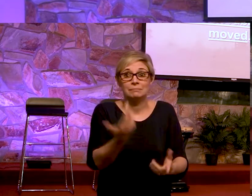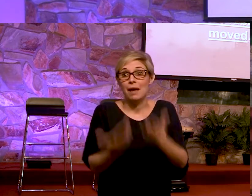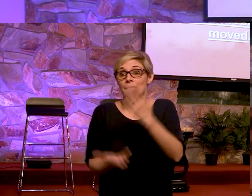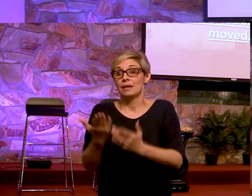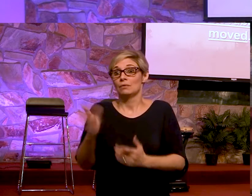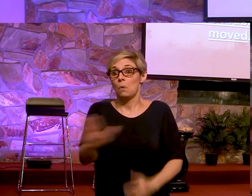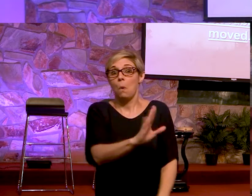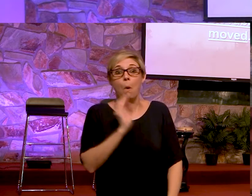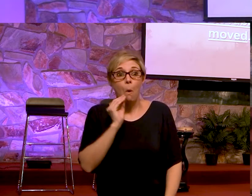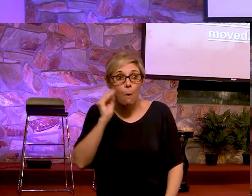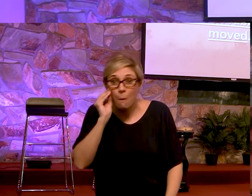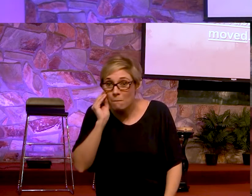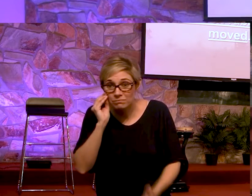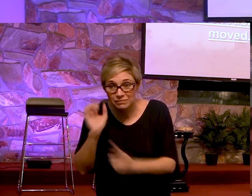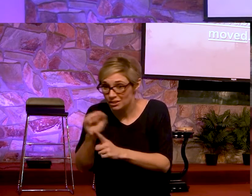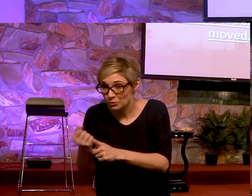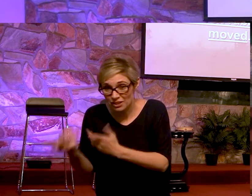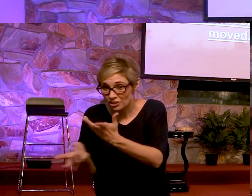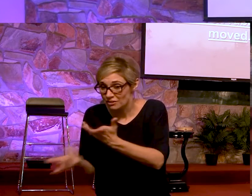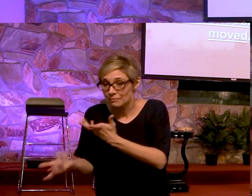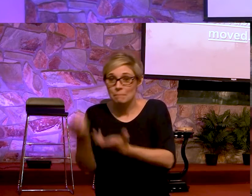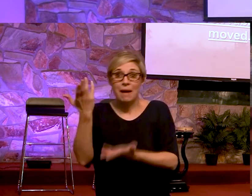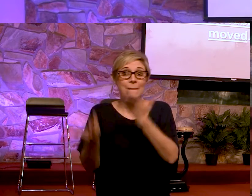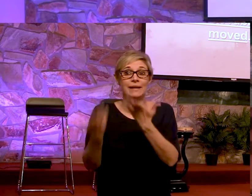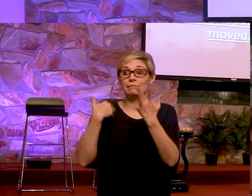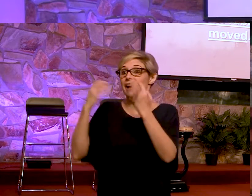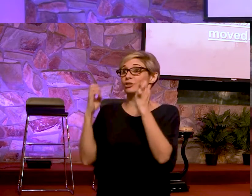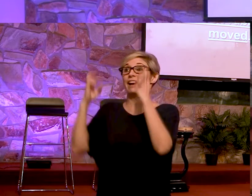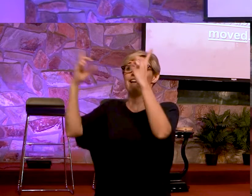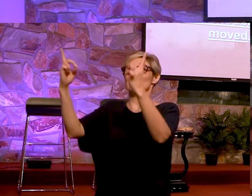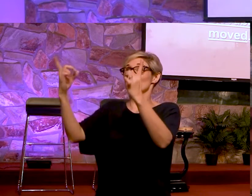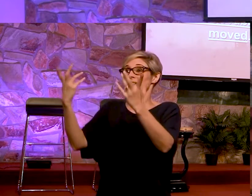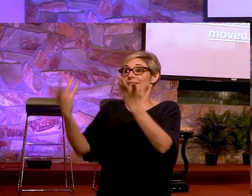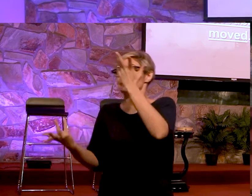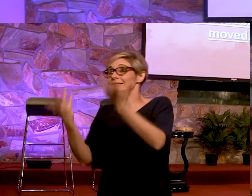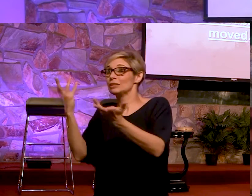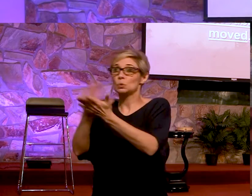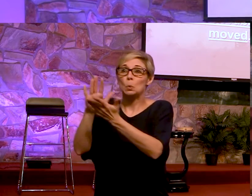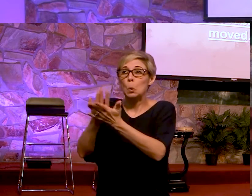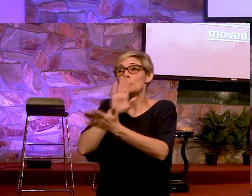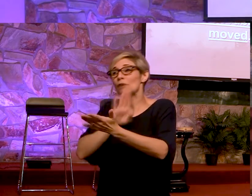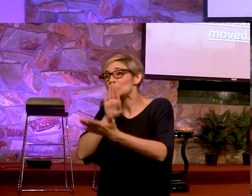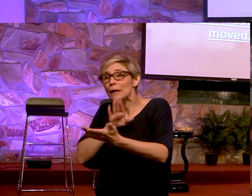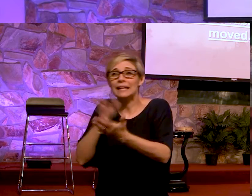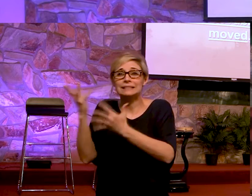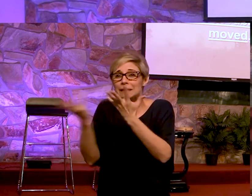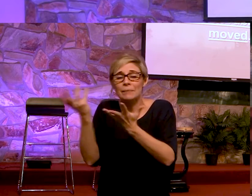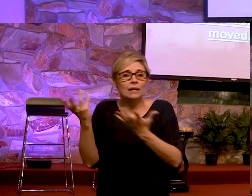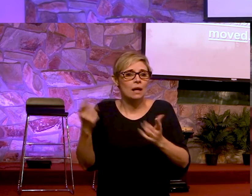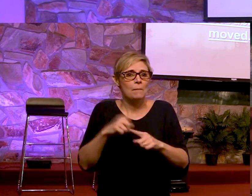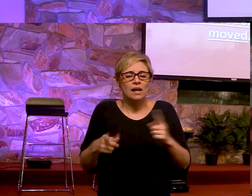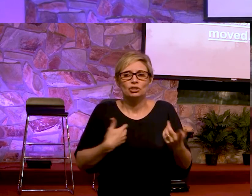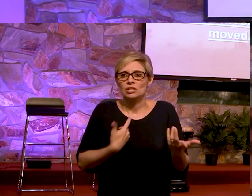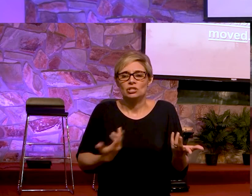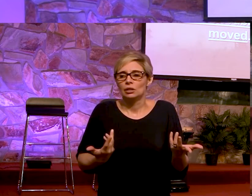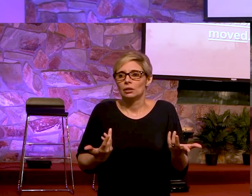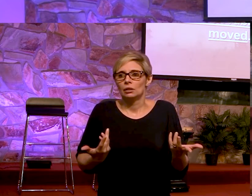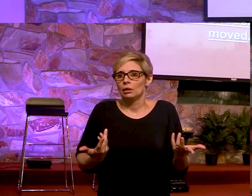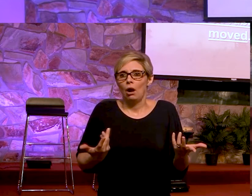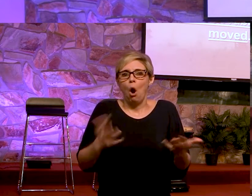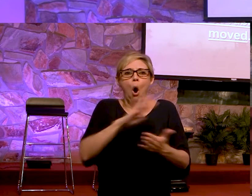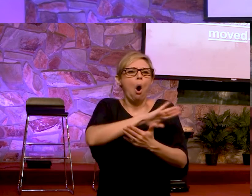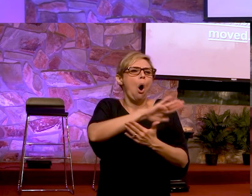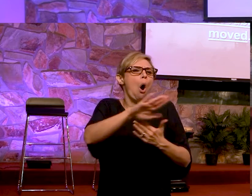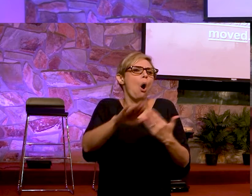home situation. Maybe it's an educational situation. Just something. And the garbage has you